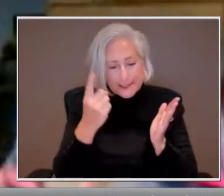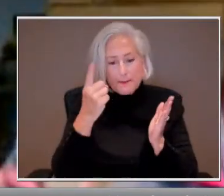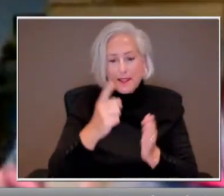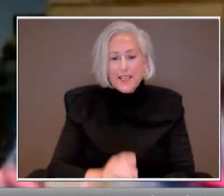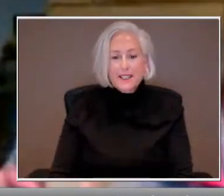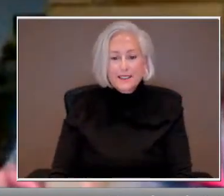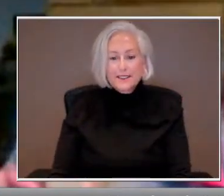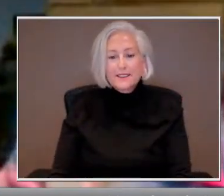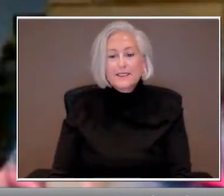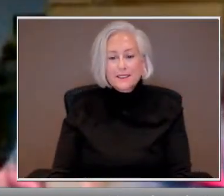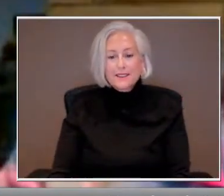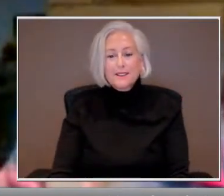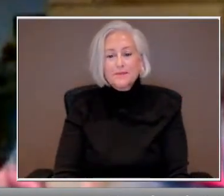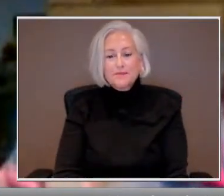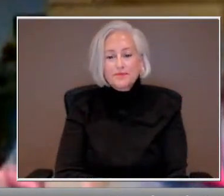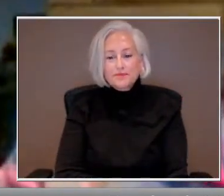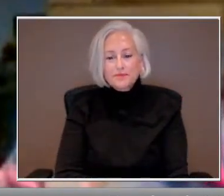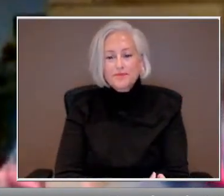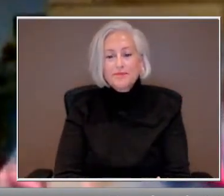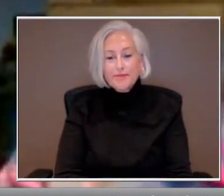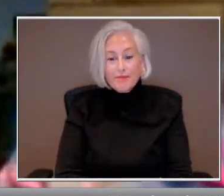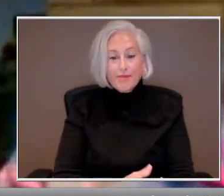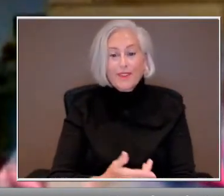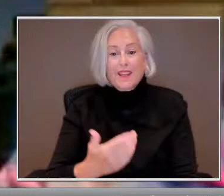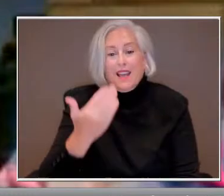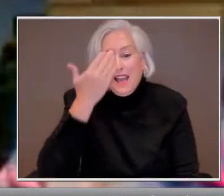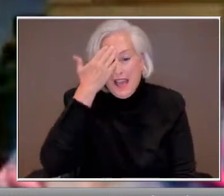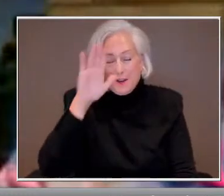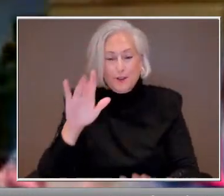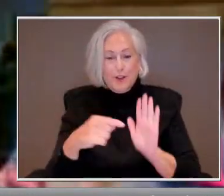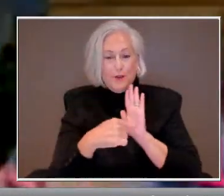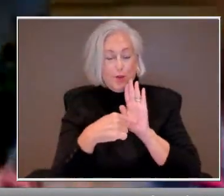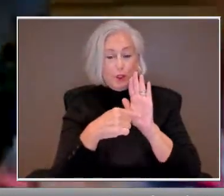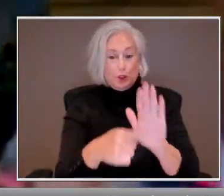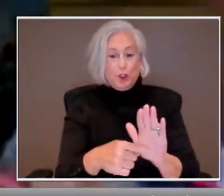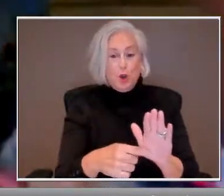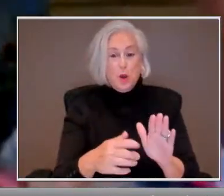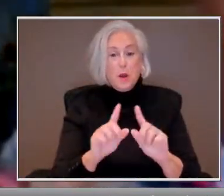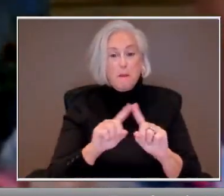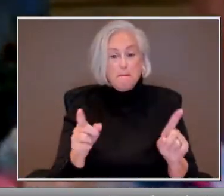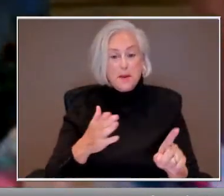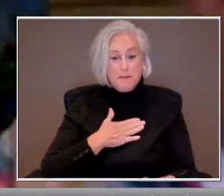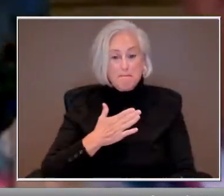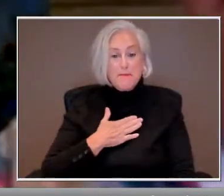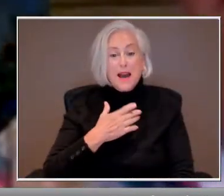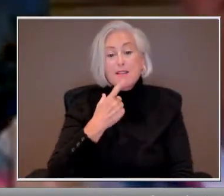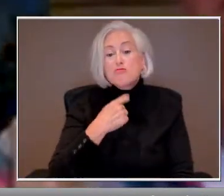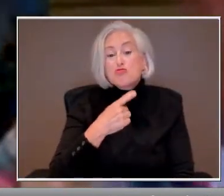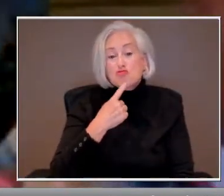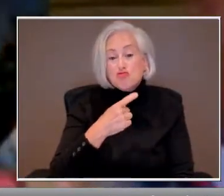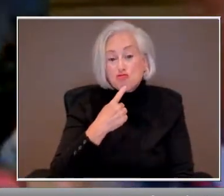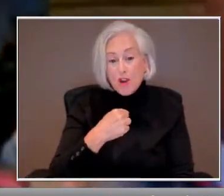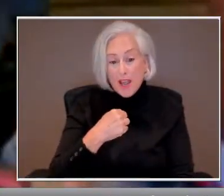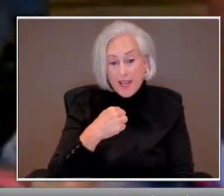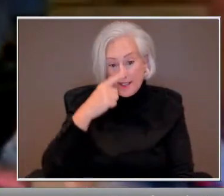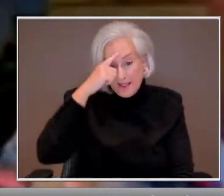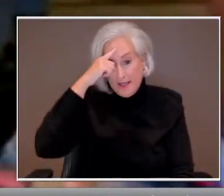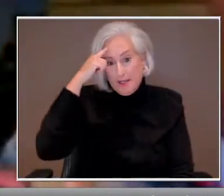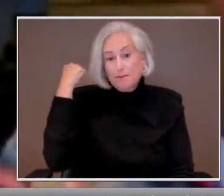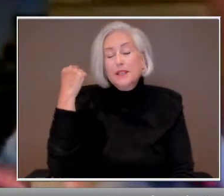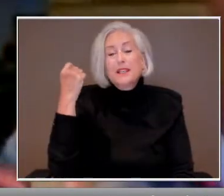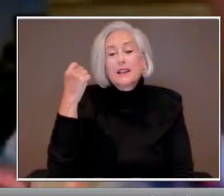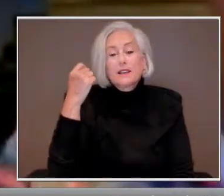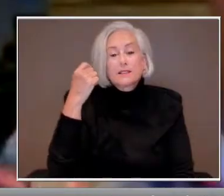was. Oh, okay. All right. I don't know if this will show up, but mine is in red. I do everything in red because since my